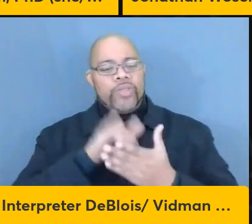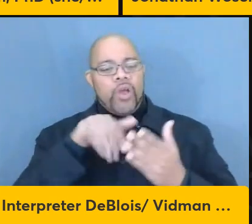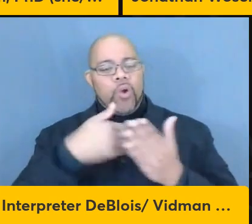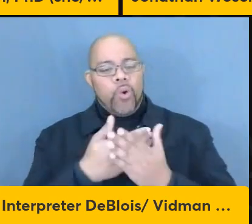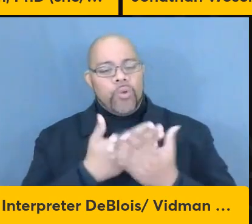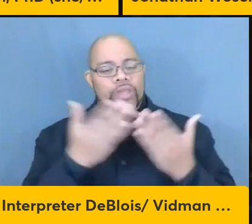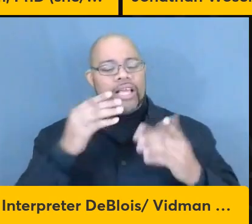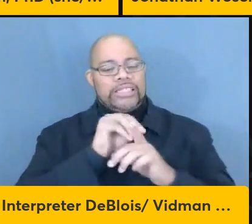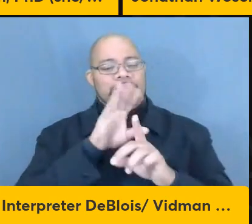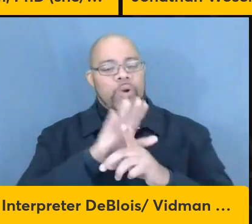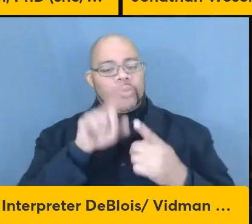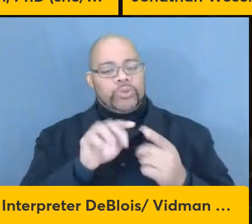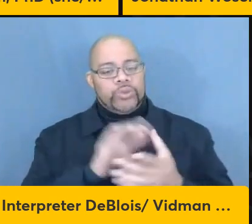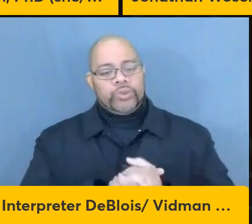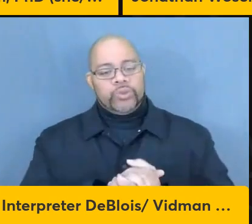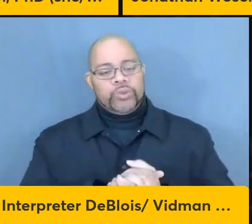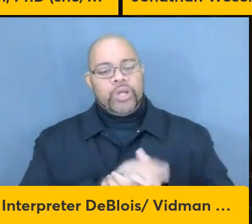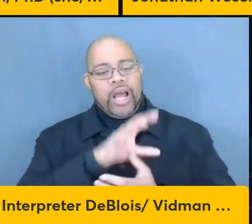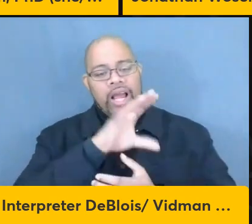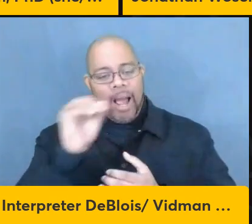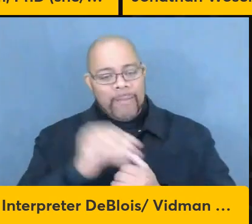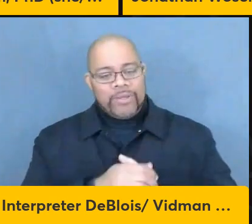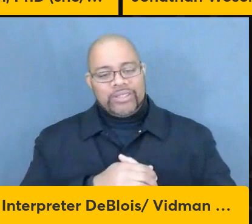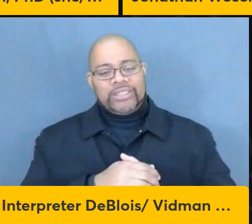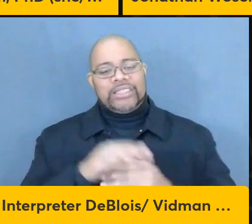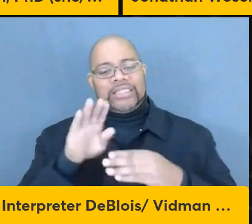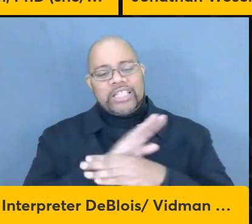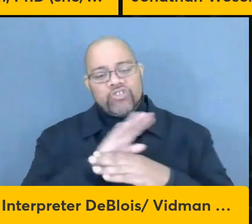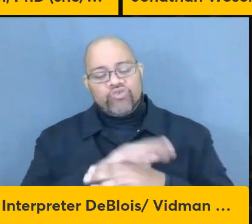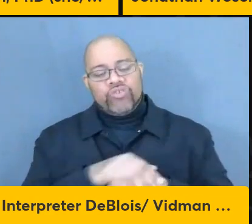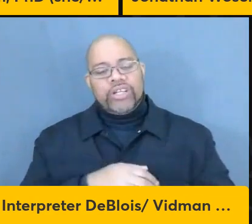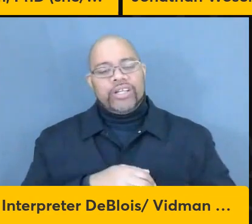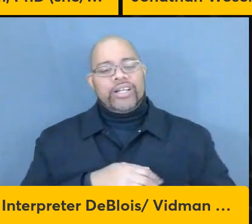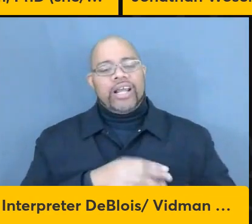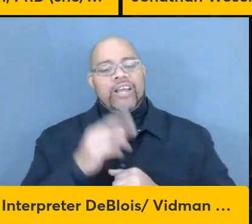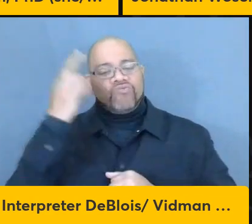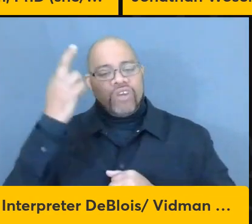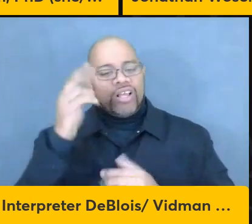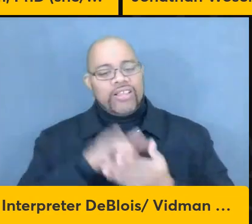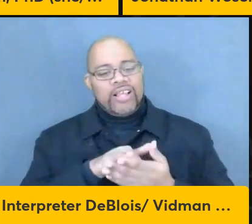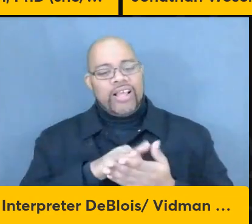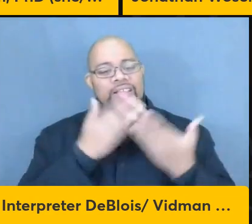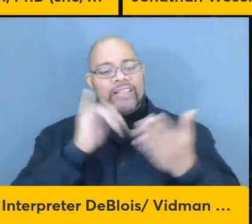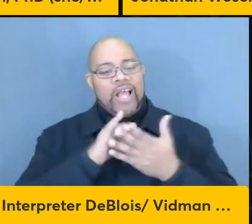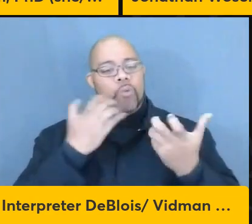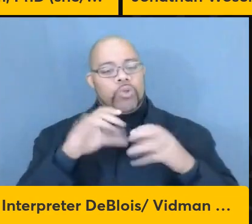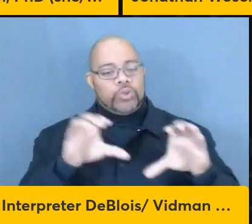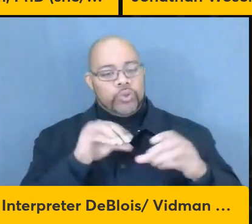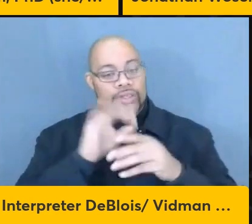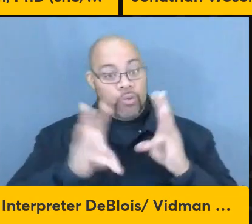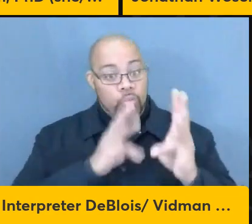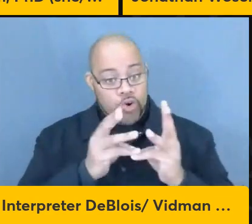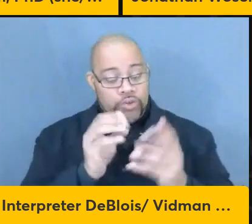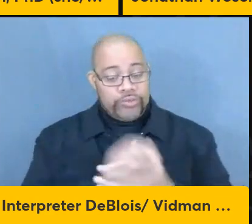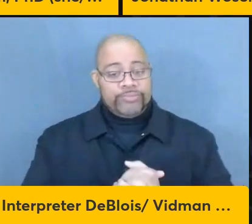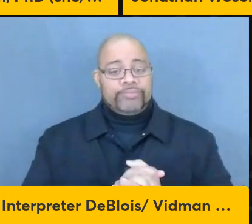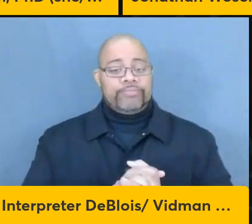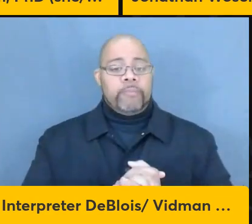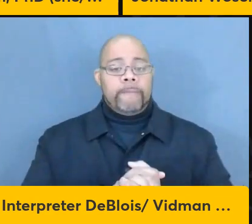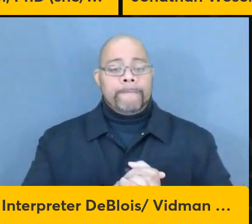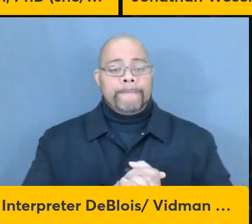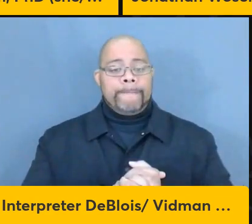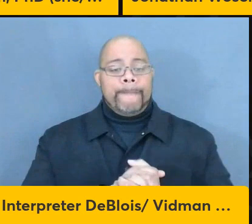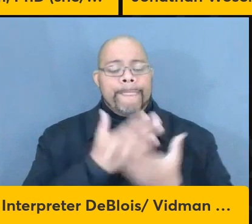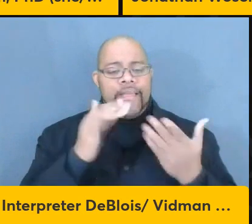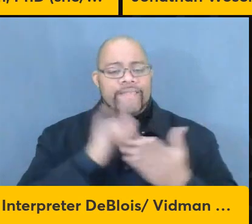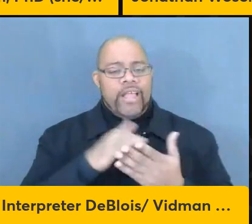I exposed to companies and industry, and realized that the things that I want to do in this world, the